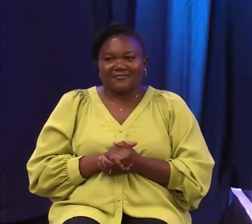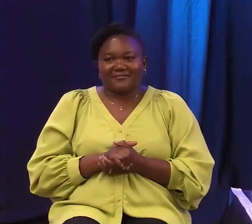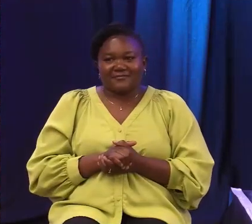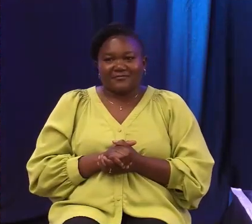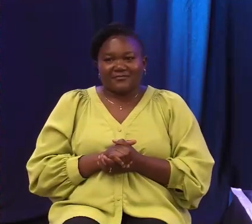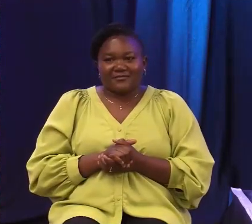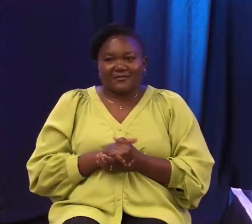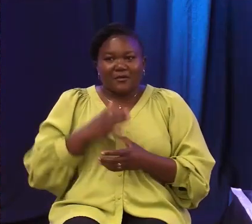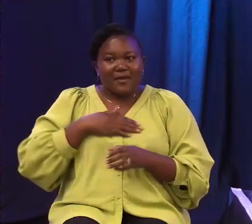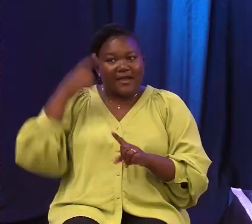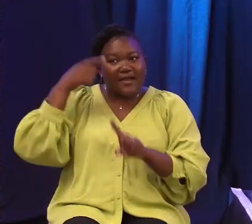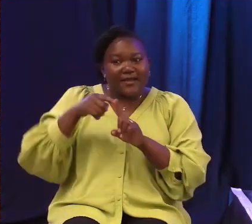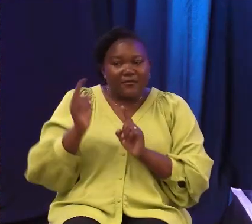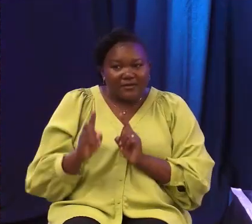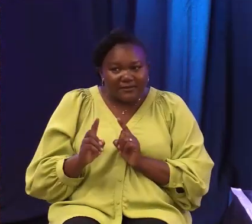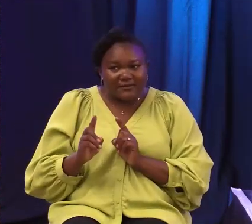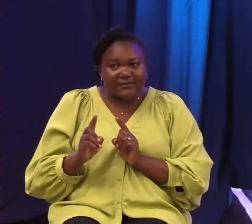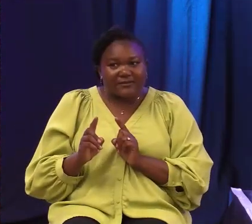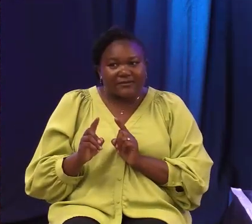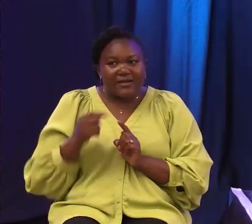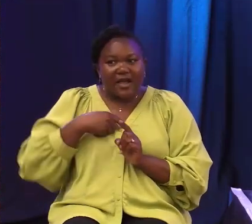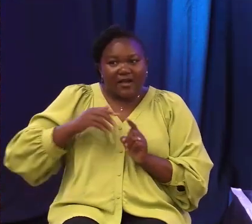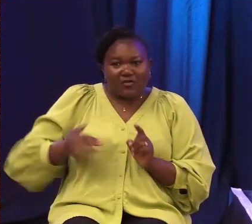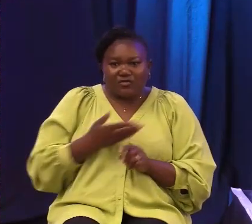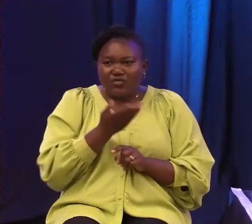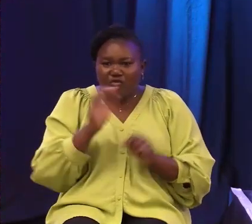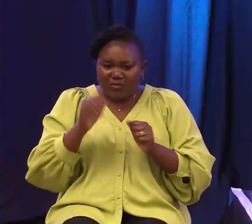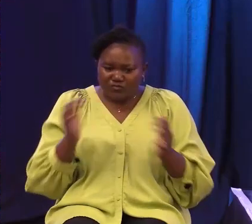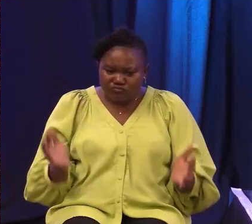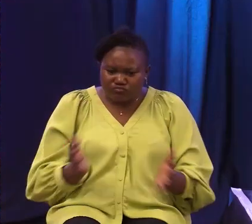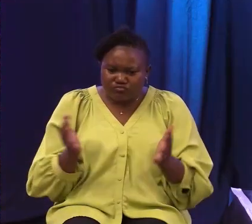My aim is to inspire young children,